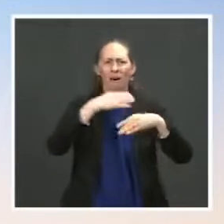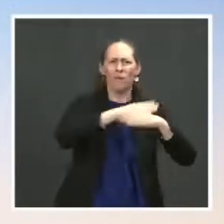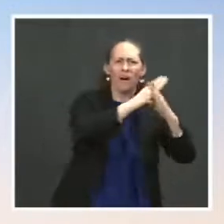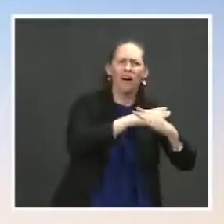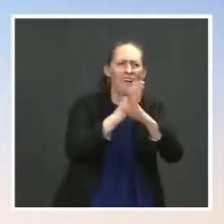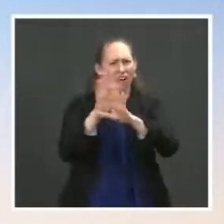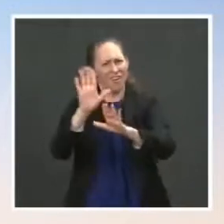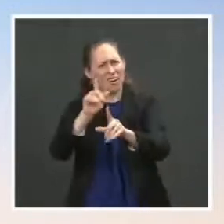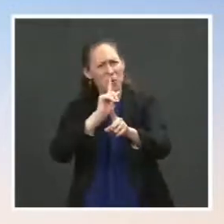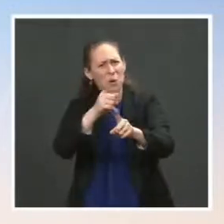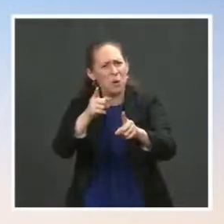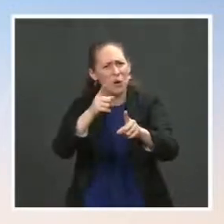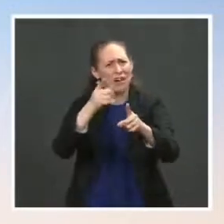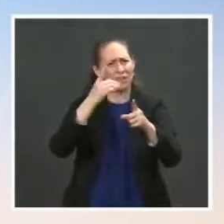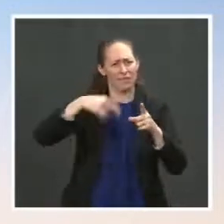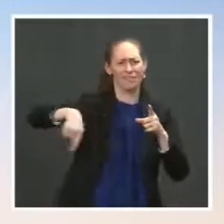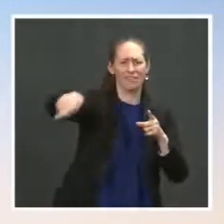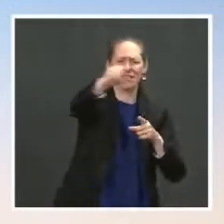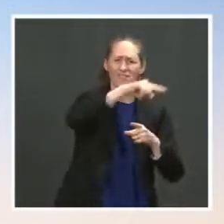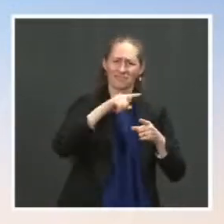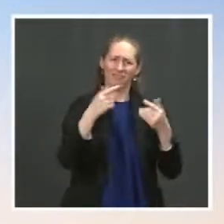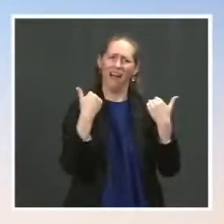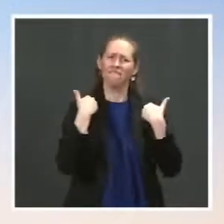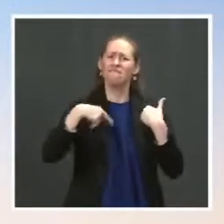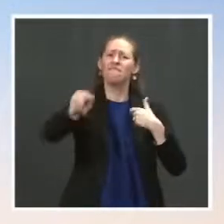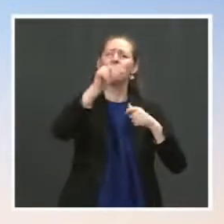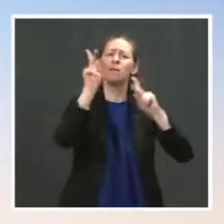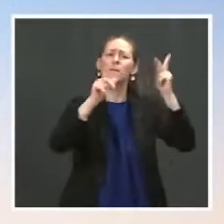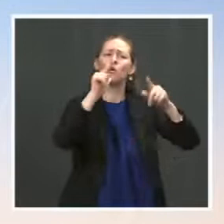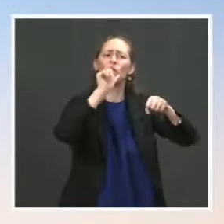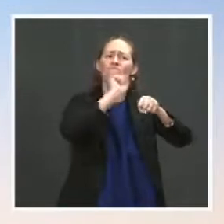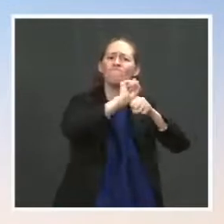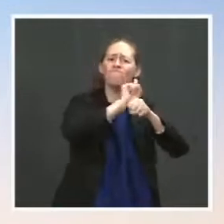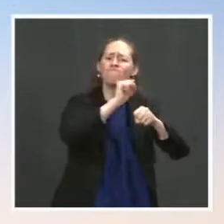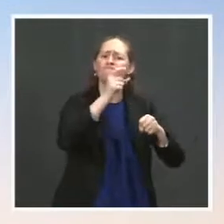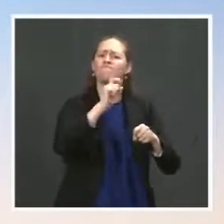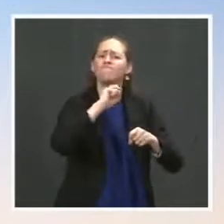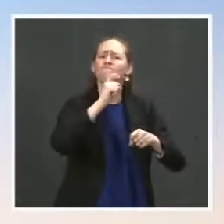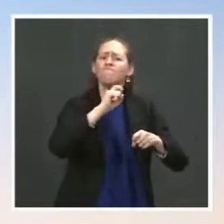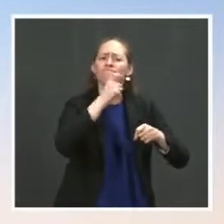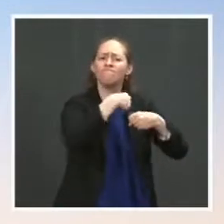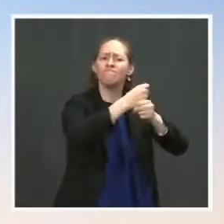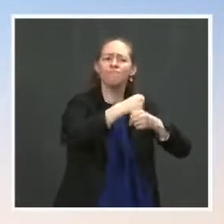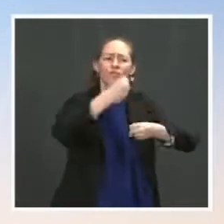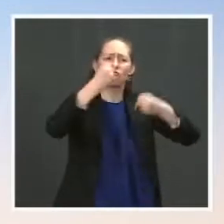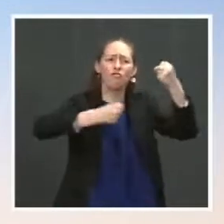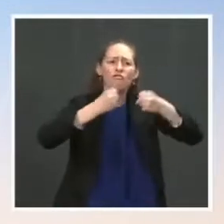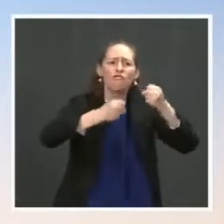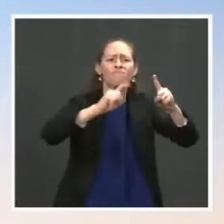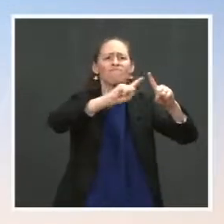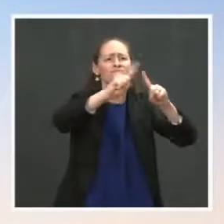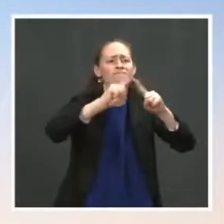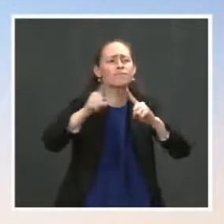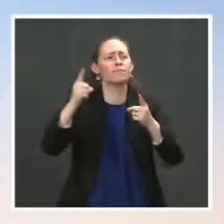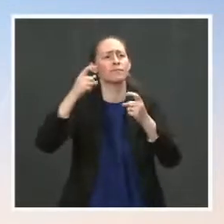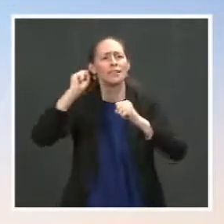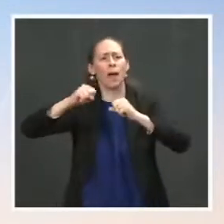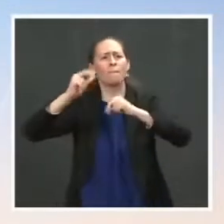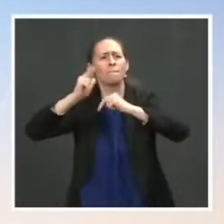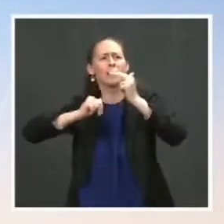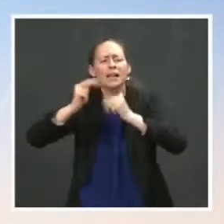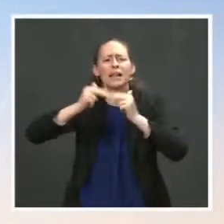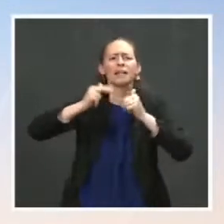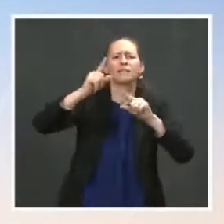with steel to make the cars and trucks of the future. We're talking about building retrofits that are going to require union carpenters